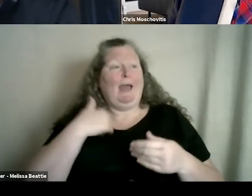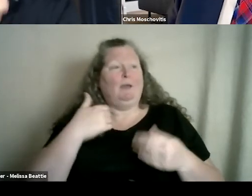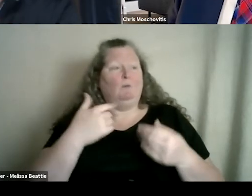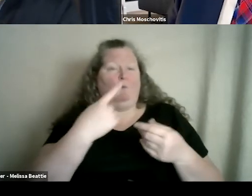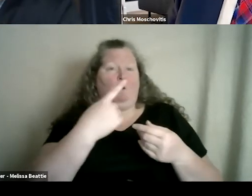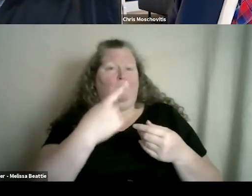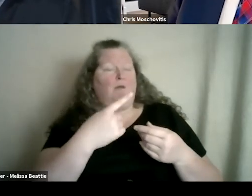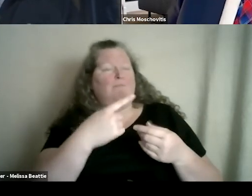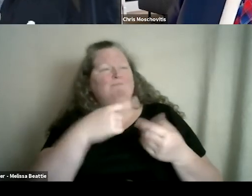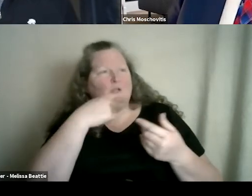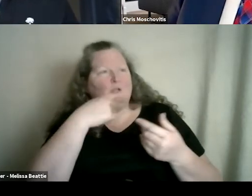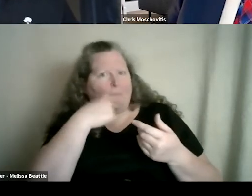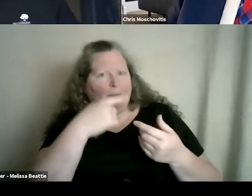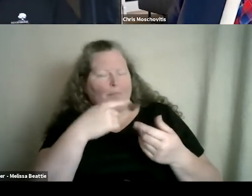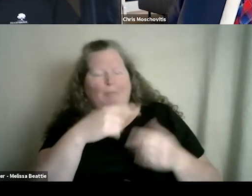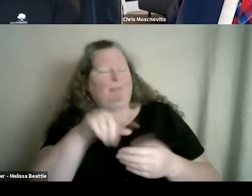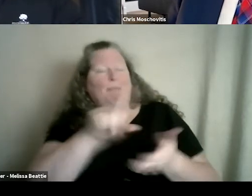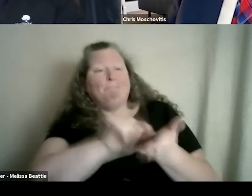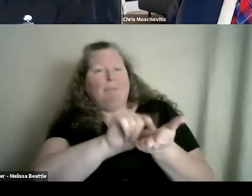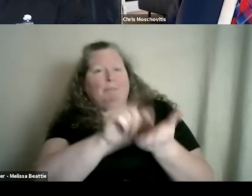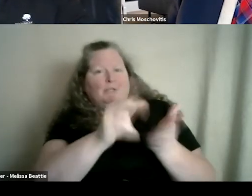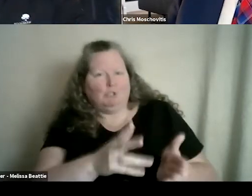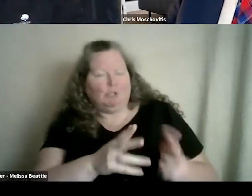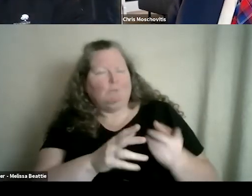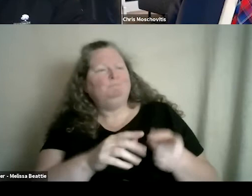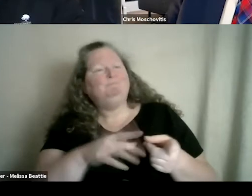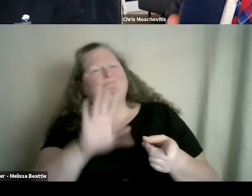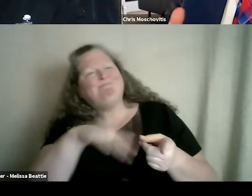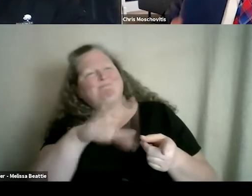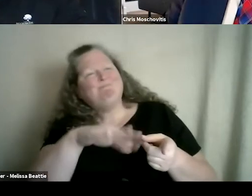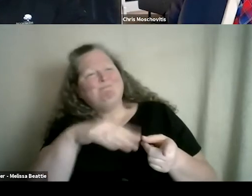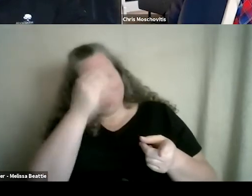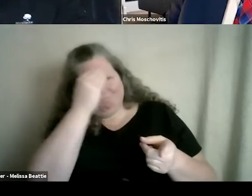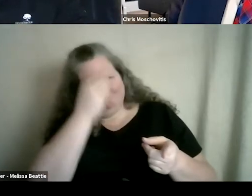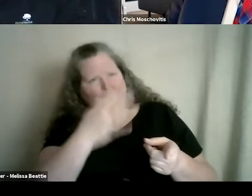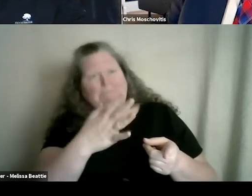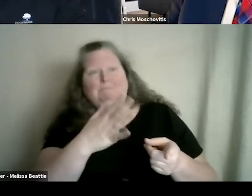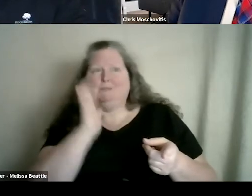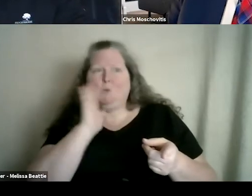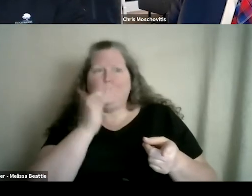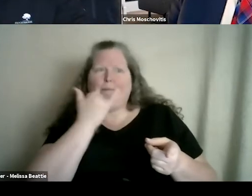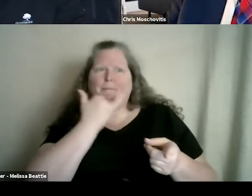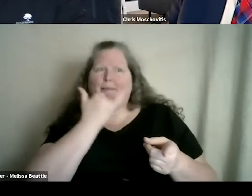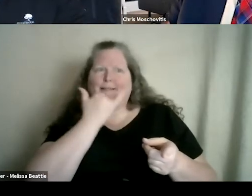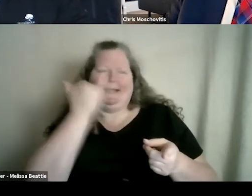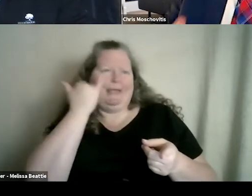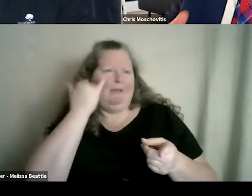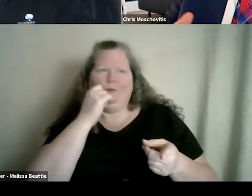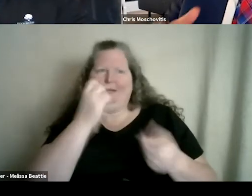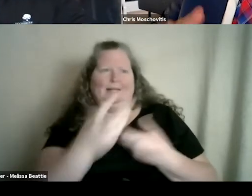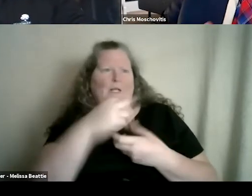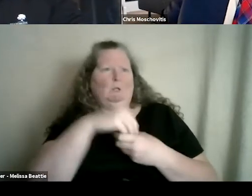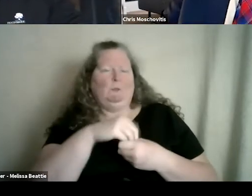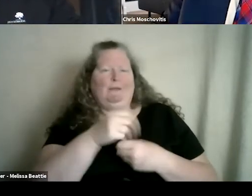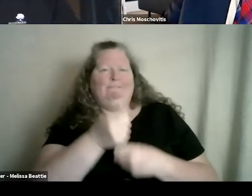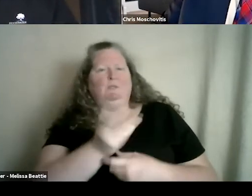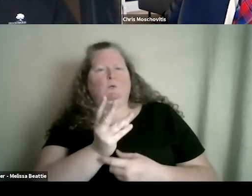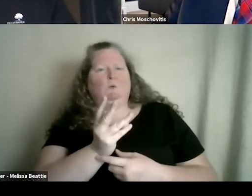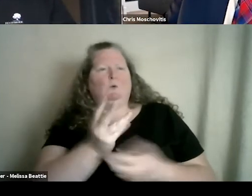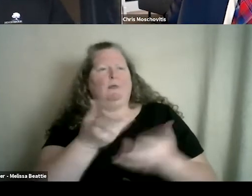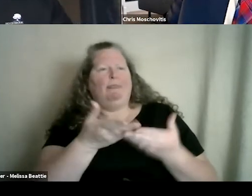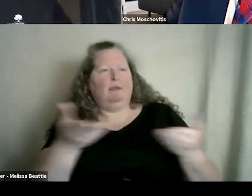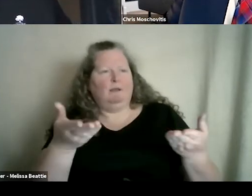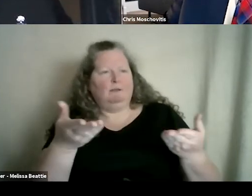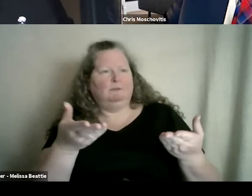and say, well, look, it would be a mistake if we really didn't include a few things that